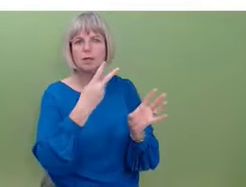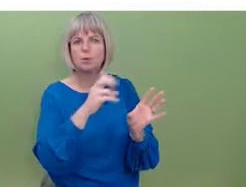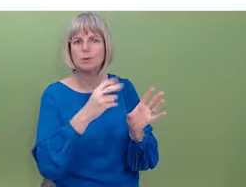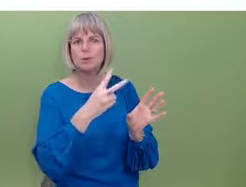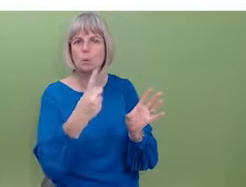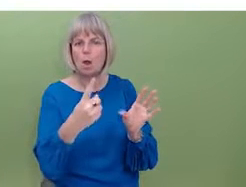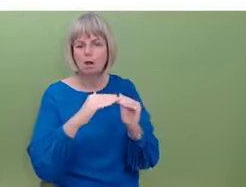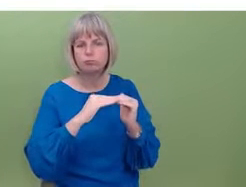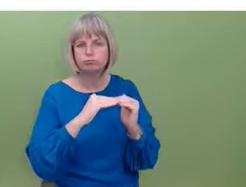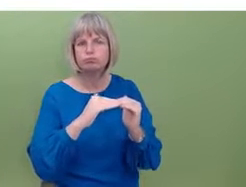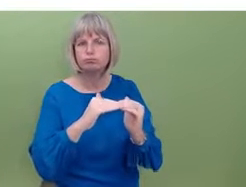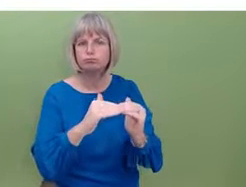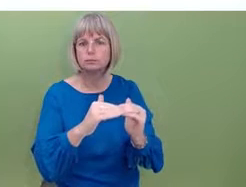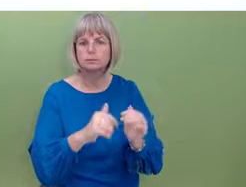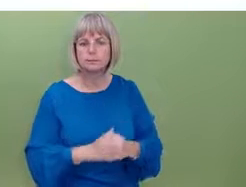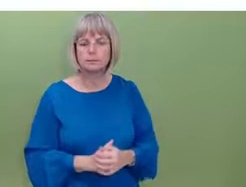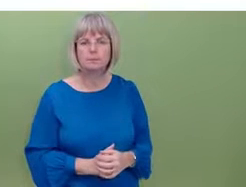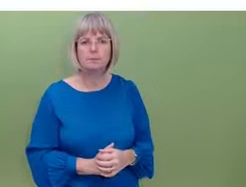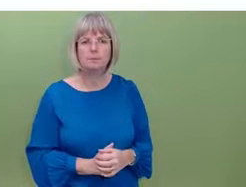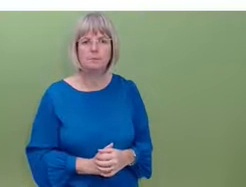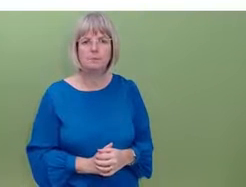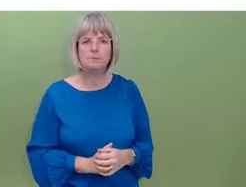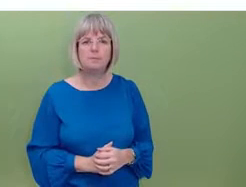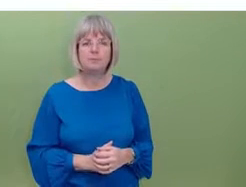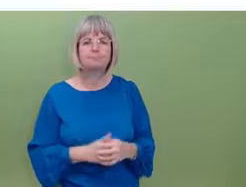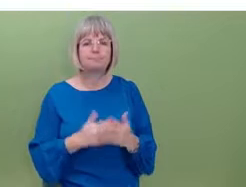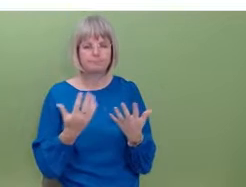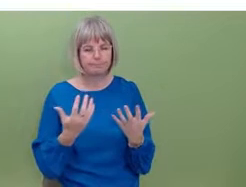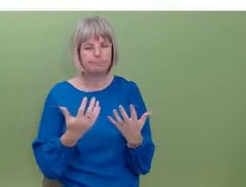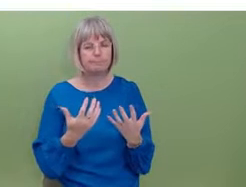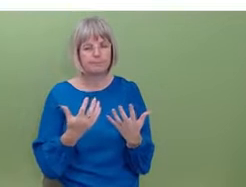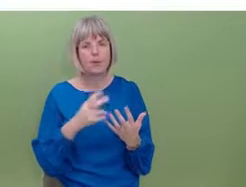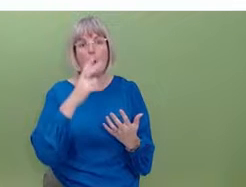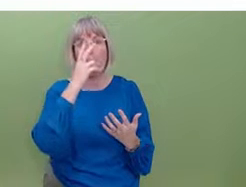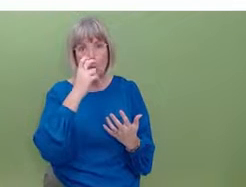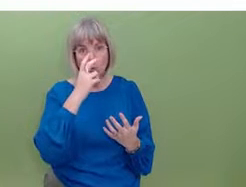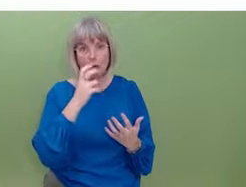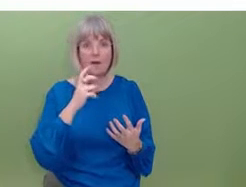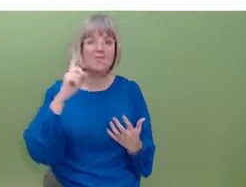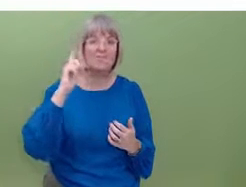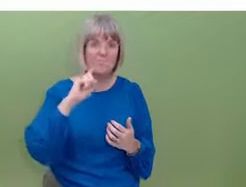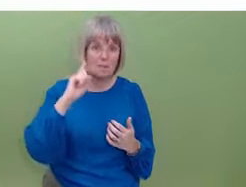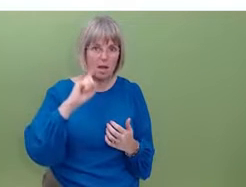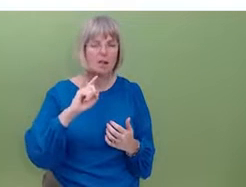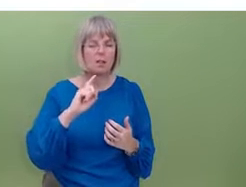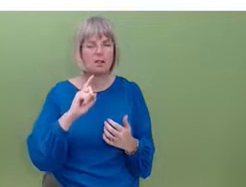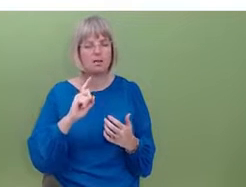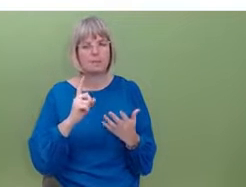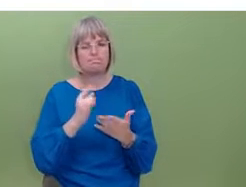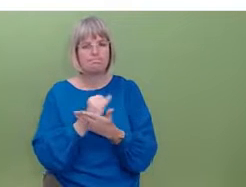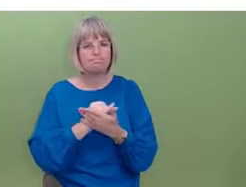Again, older and female is indicative of poorer well-being.